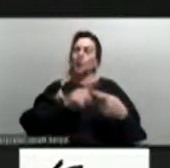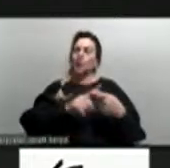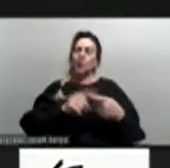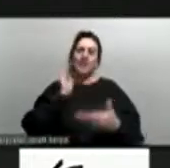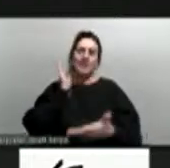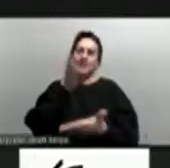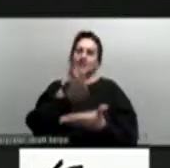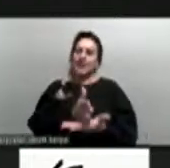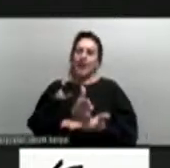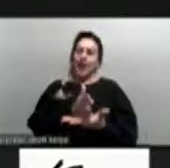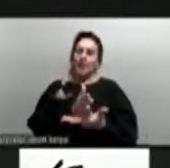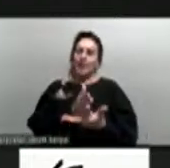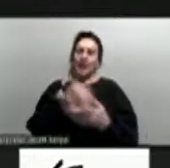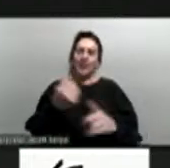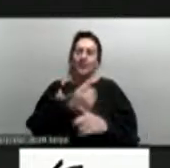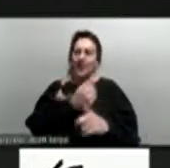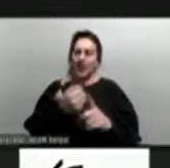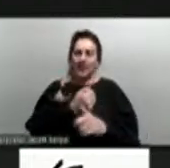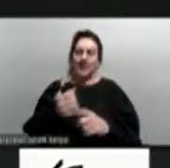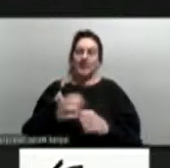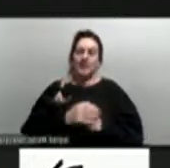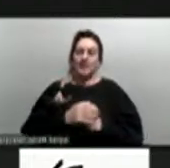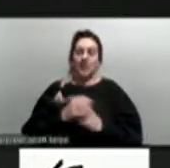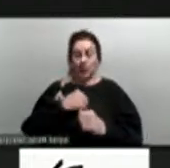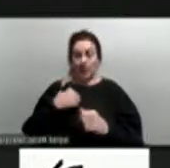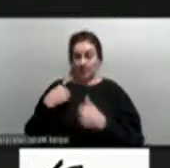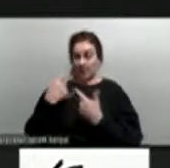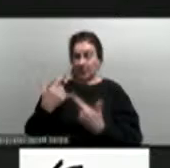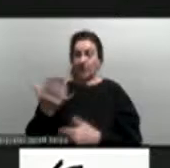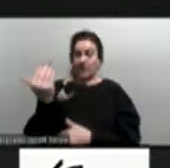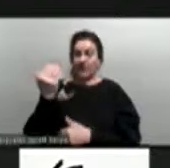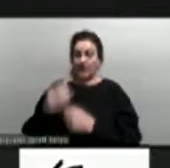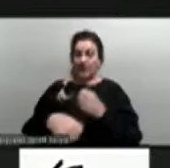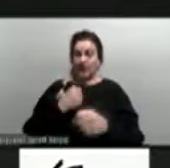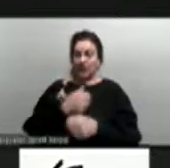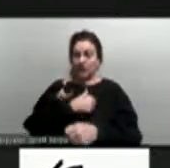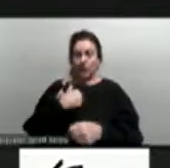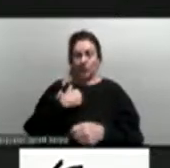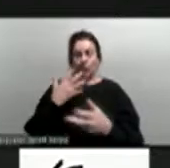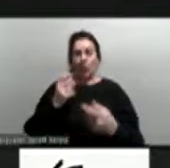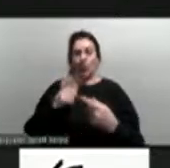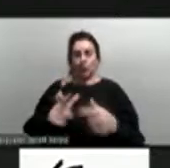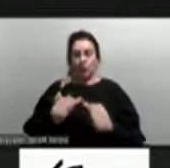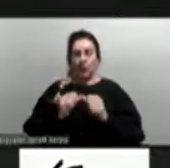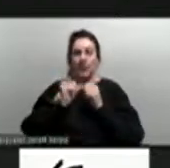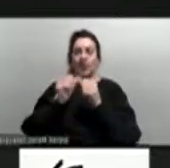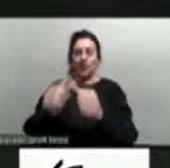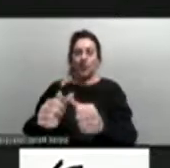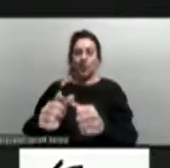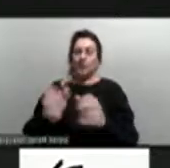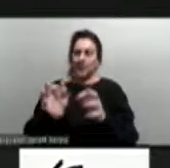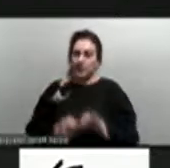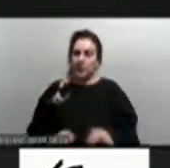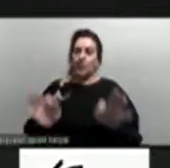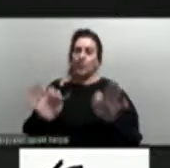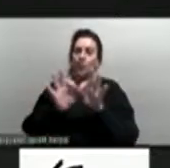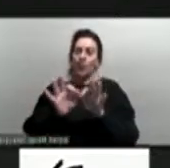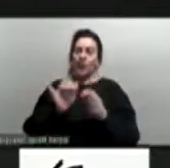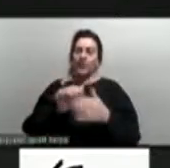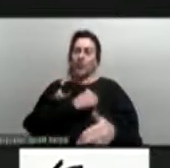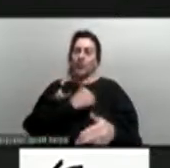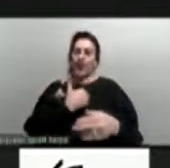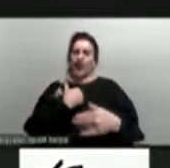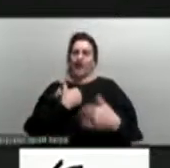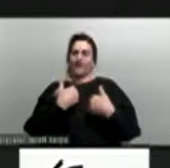Lotus House has stood by for the last 15 years, and one that it hopes to carry on with your help. It is trivial that we receive funds in order to provide these